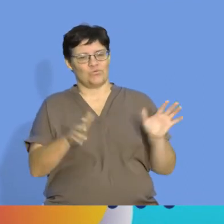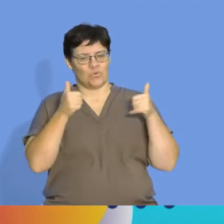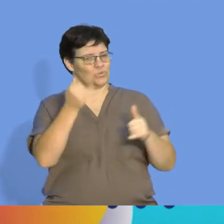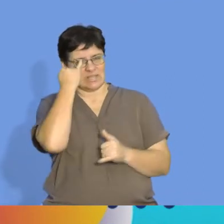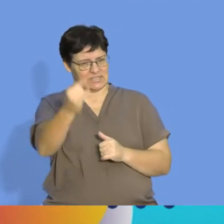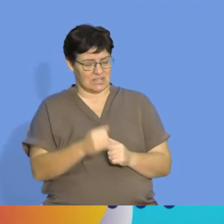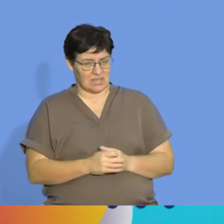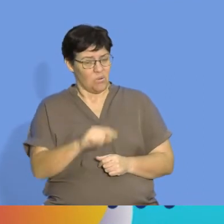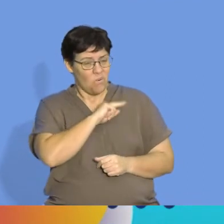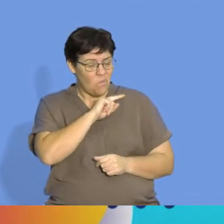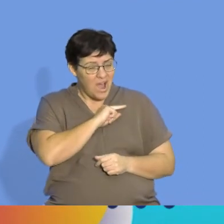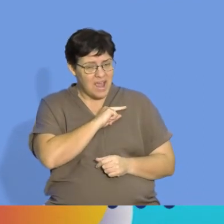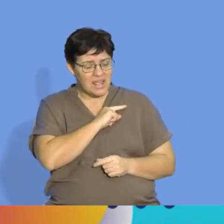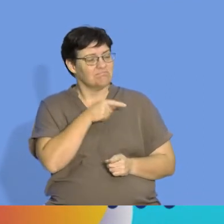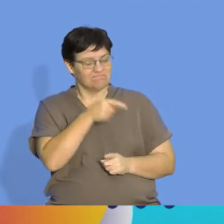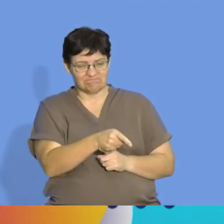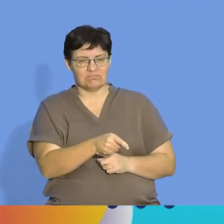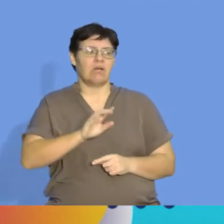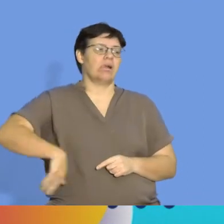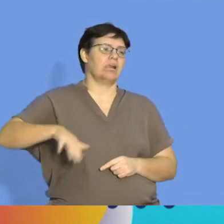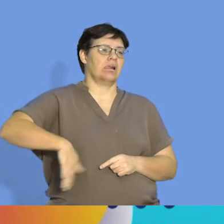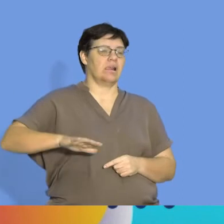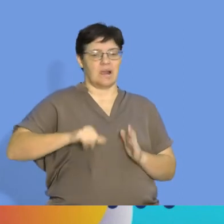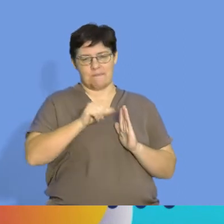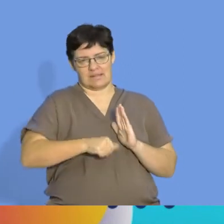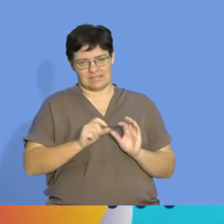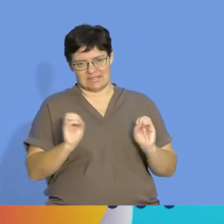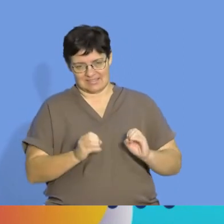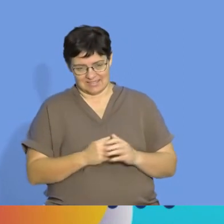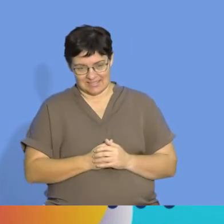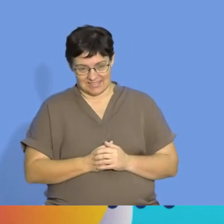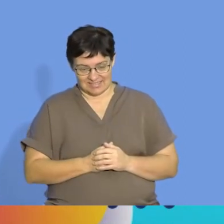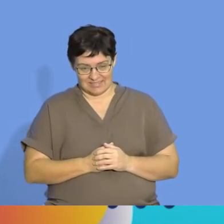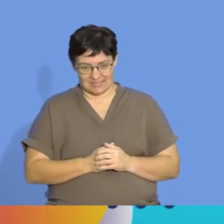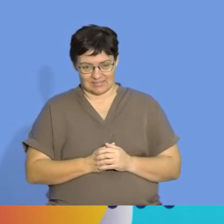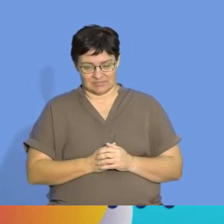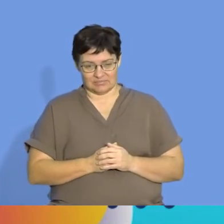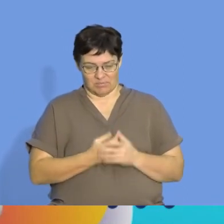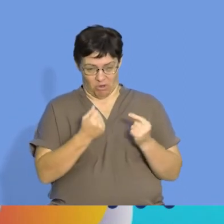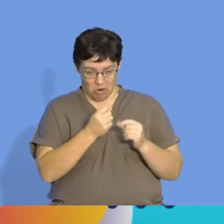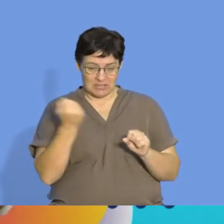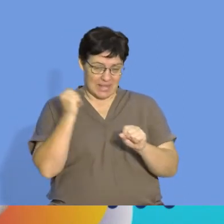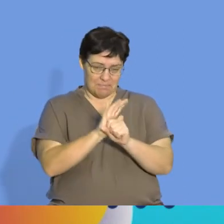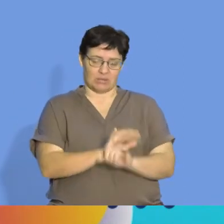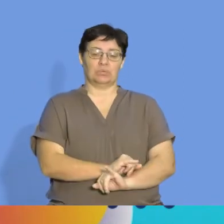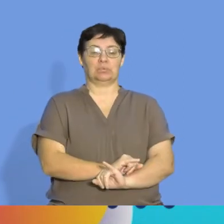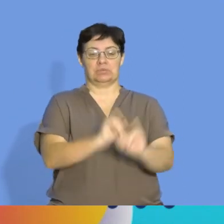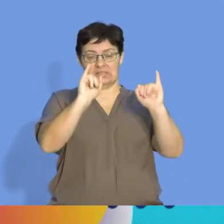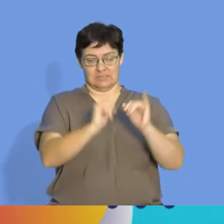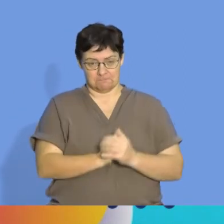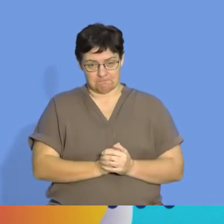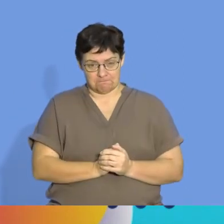budget to such a level where you obviously are not going to be doing justice to the maintenance of